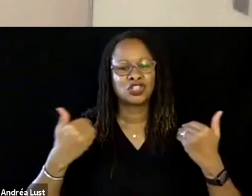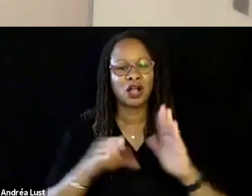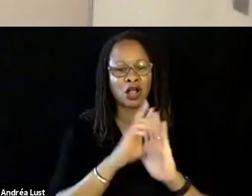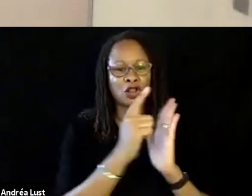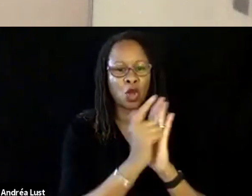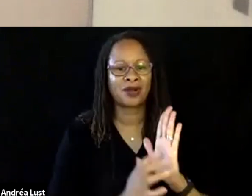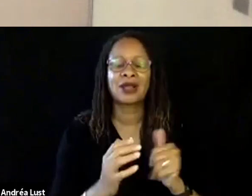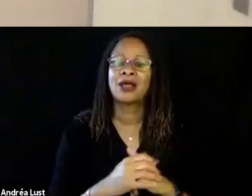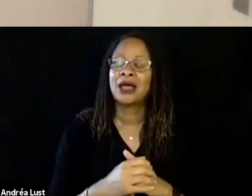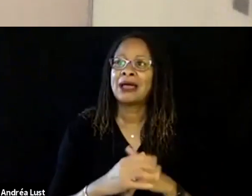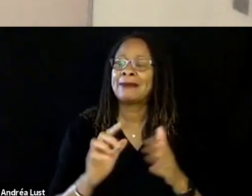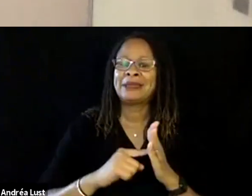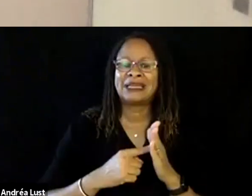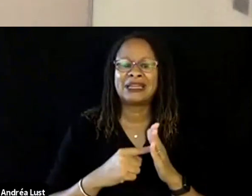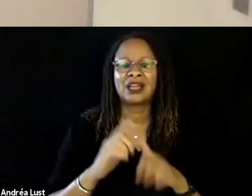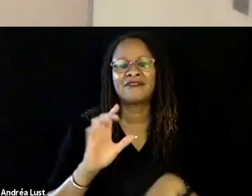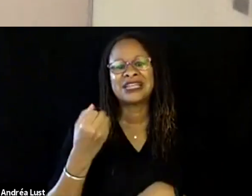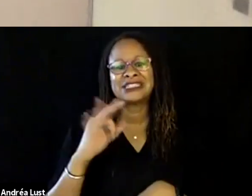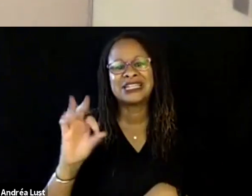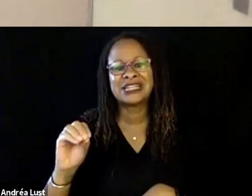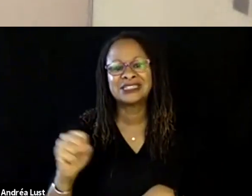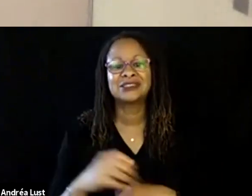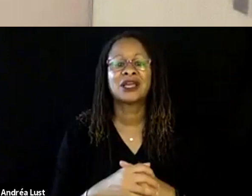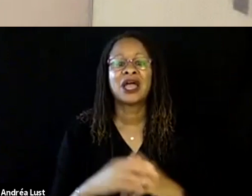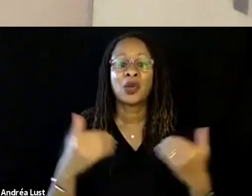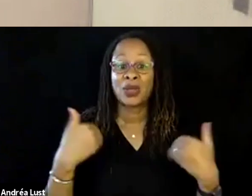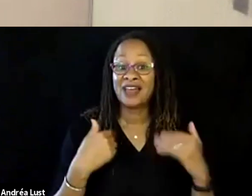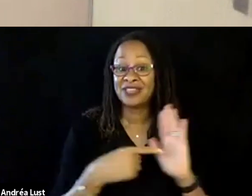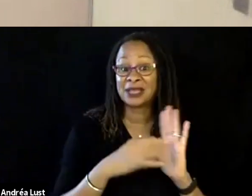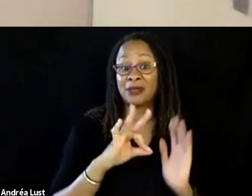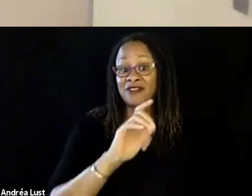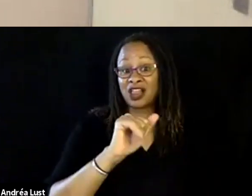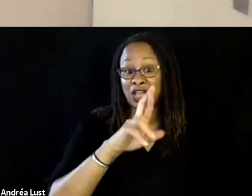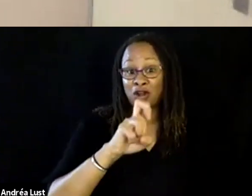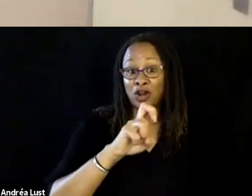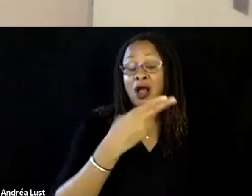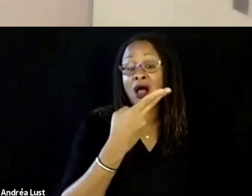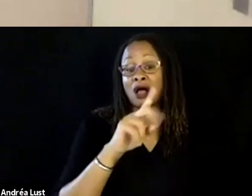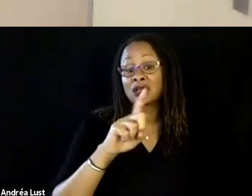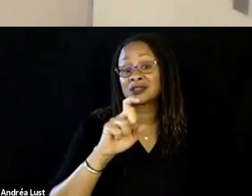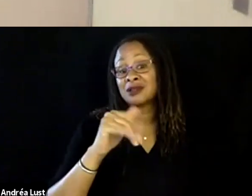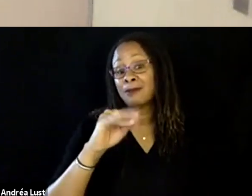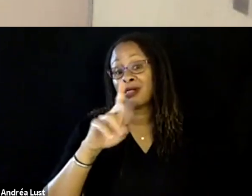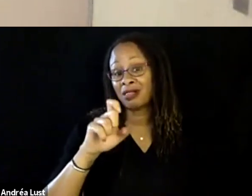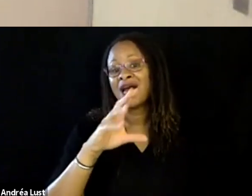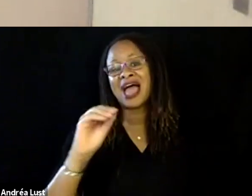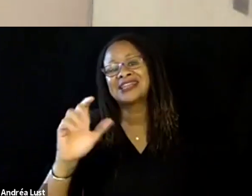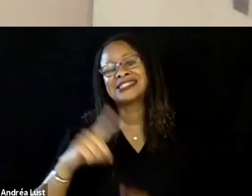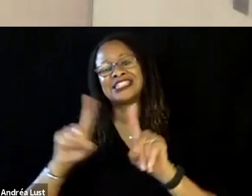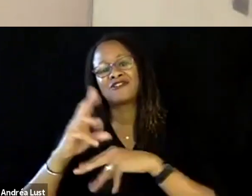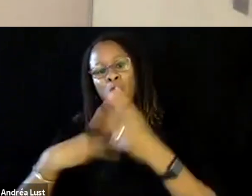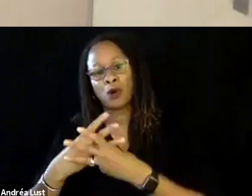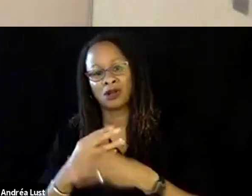90s, just after Cosby Show had left. And we had the example of Claire Huxtable and Different World and a few other shows. But the thing that had changed